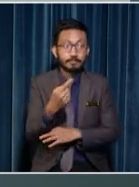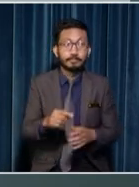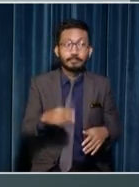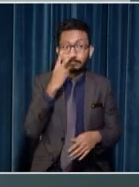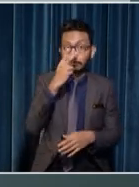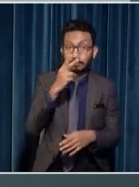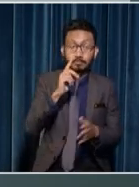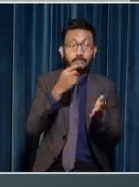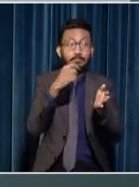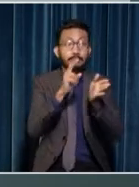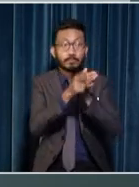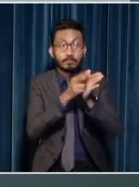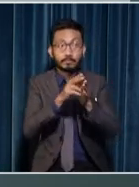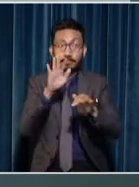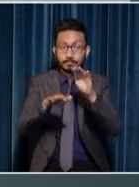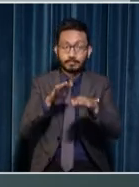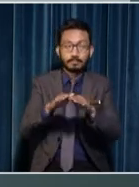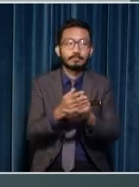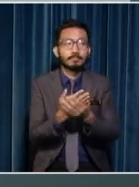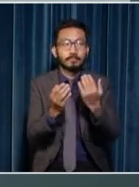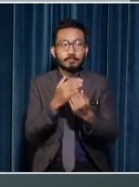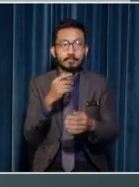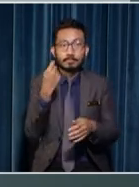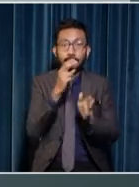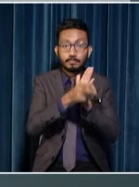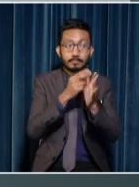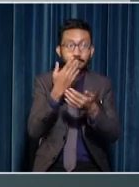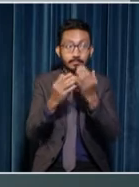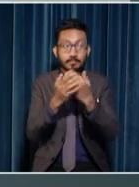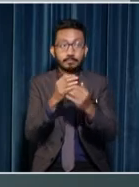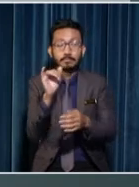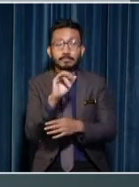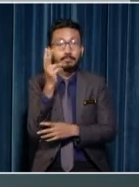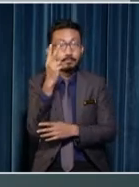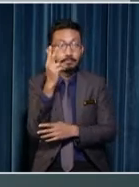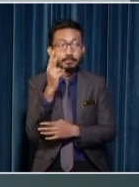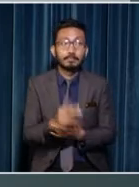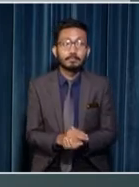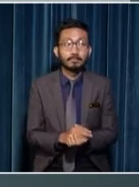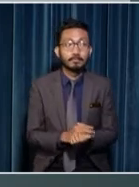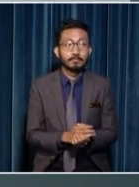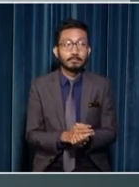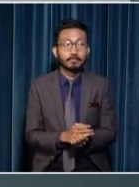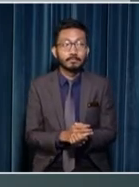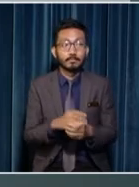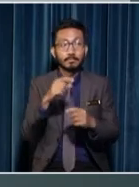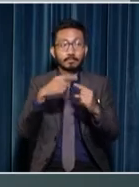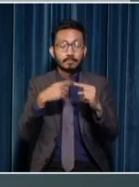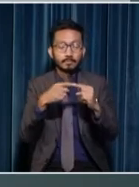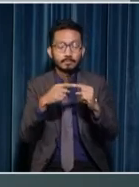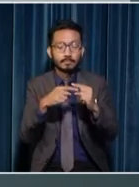hand points to number 2, while the minute hand points to number